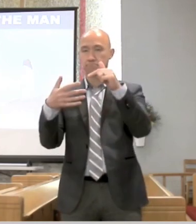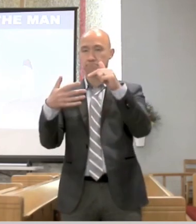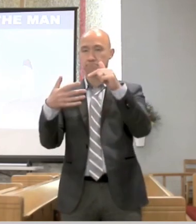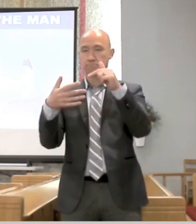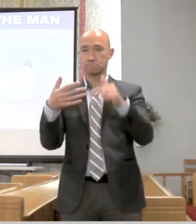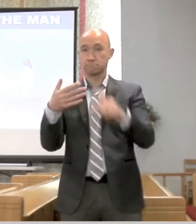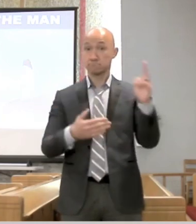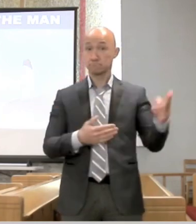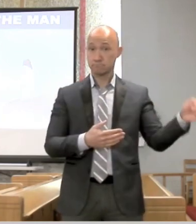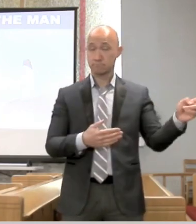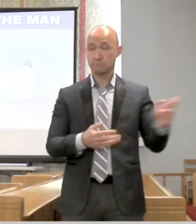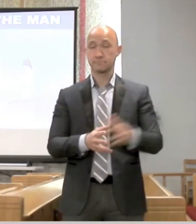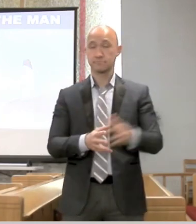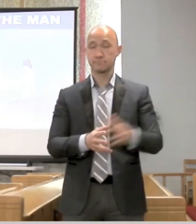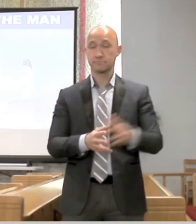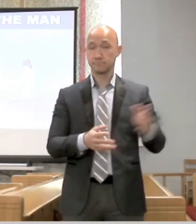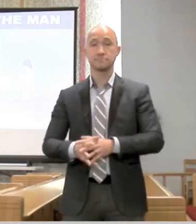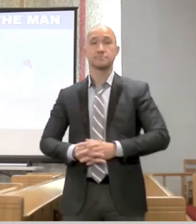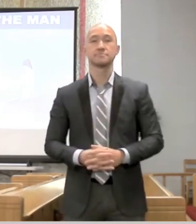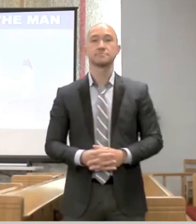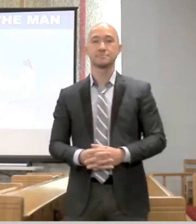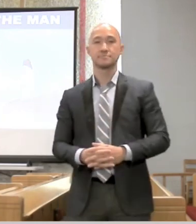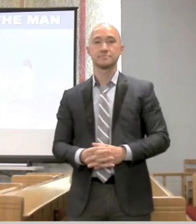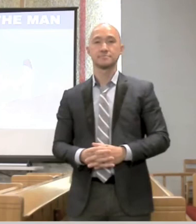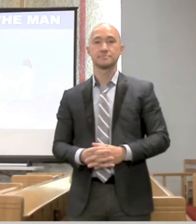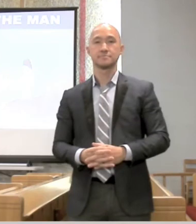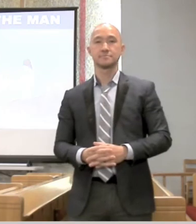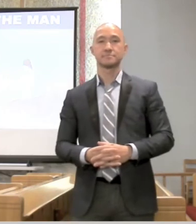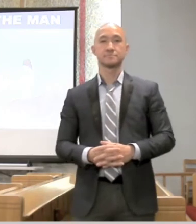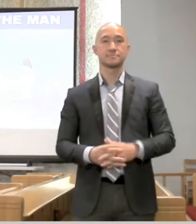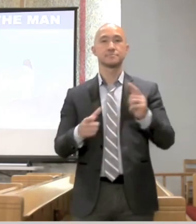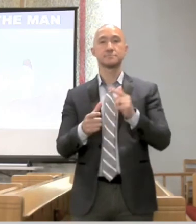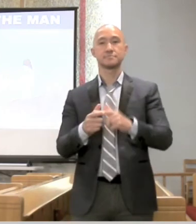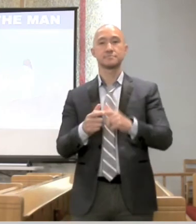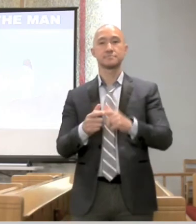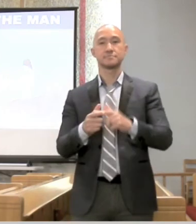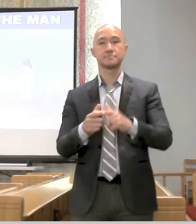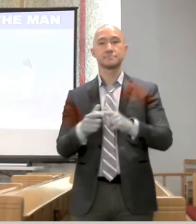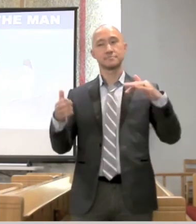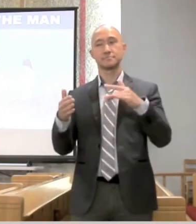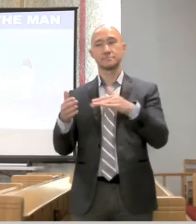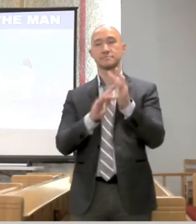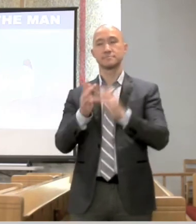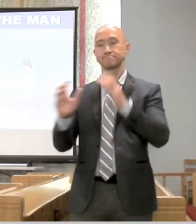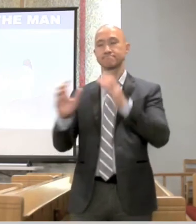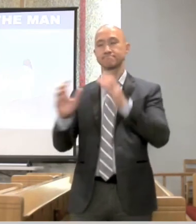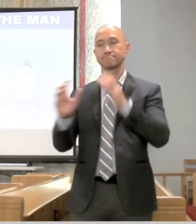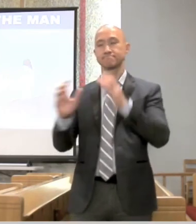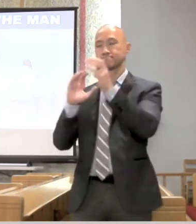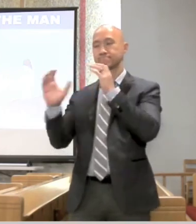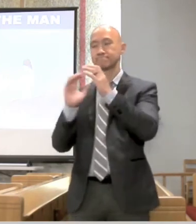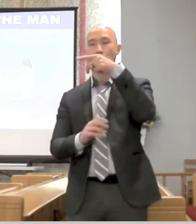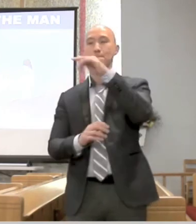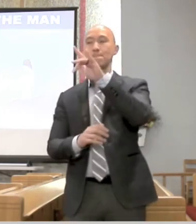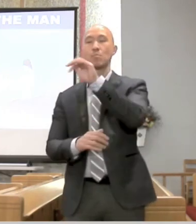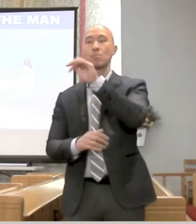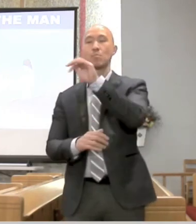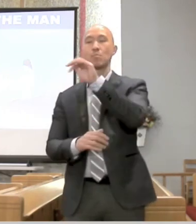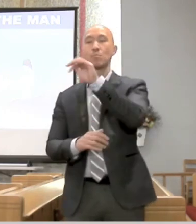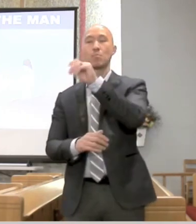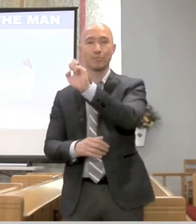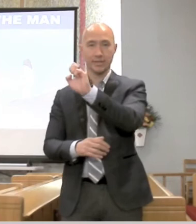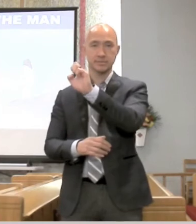focus in on one of the telling conversations that Jesus had with Pilate. We're going to focus on two conversations that